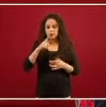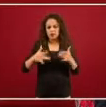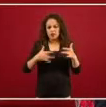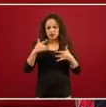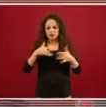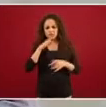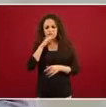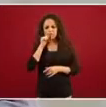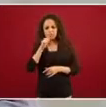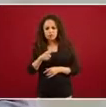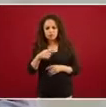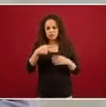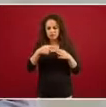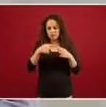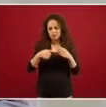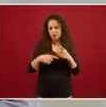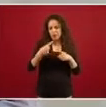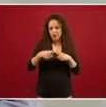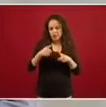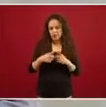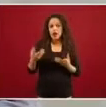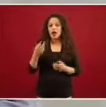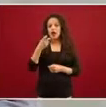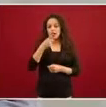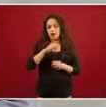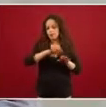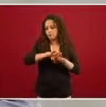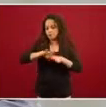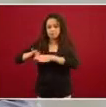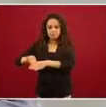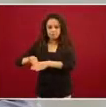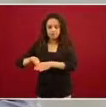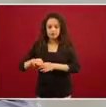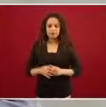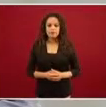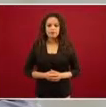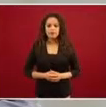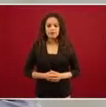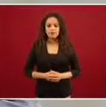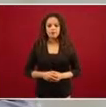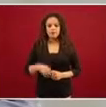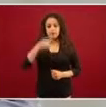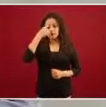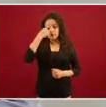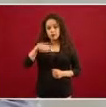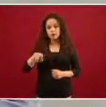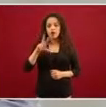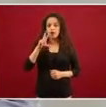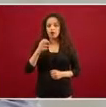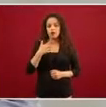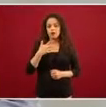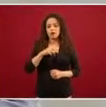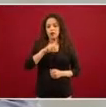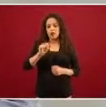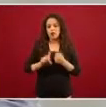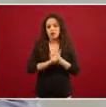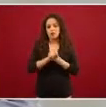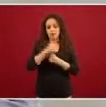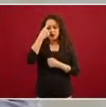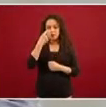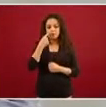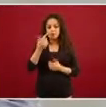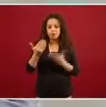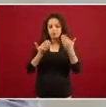because this is a special protocol, they will test a sample of the new inmates, disregarding whether they have symptoms or